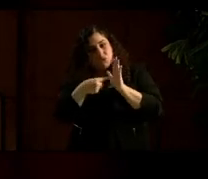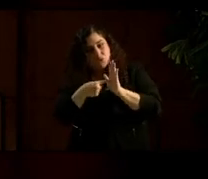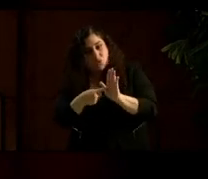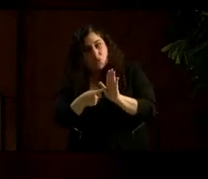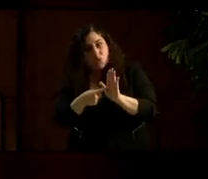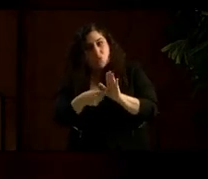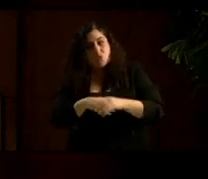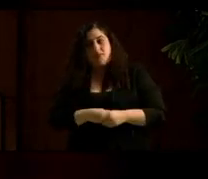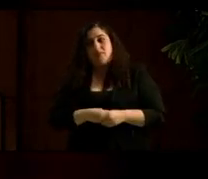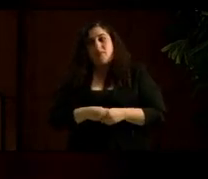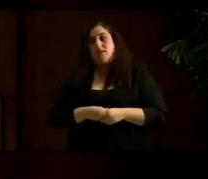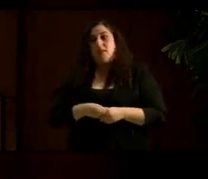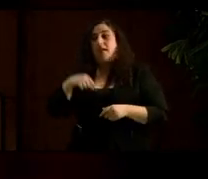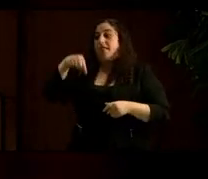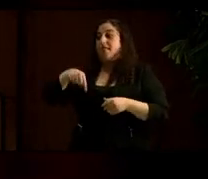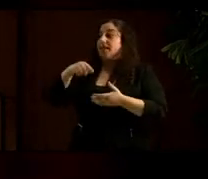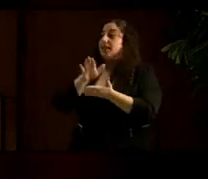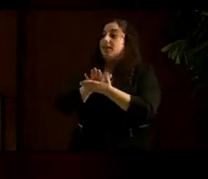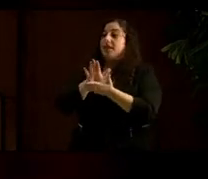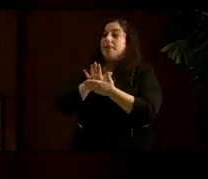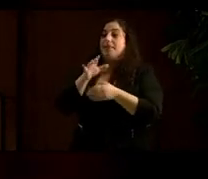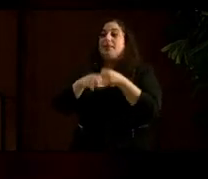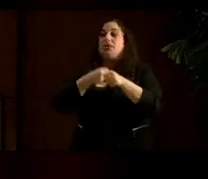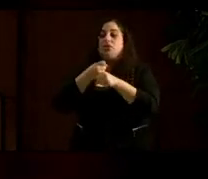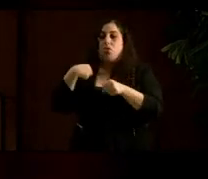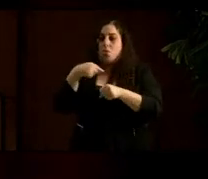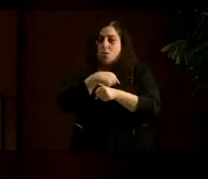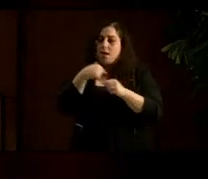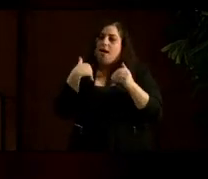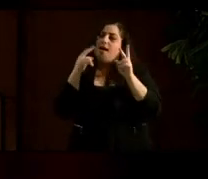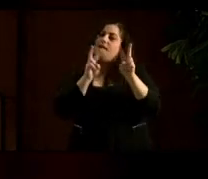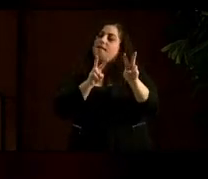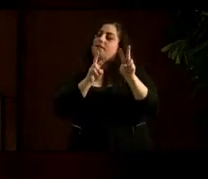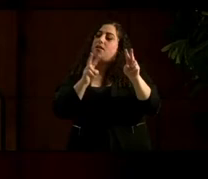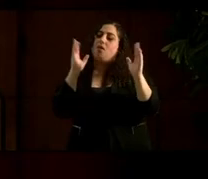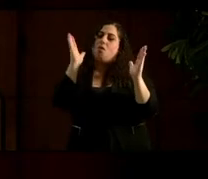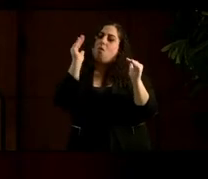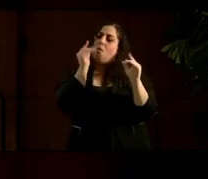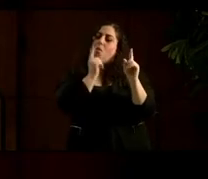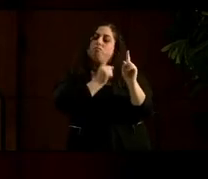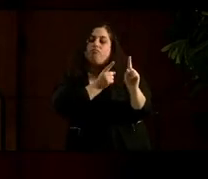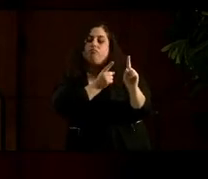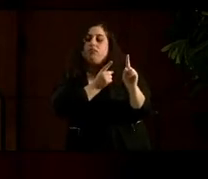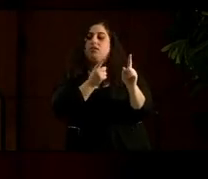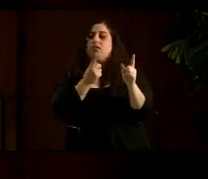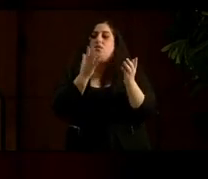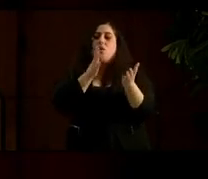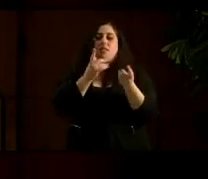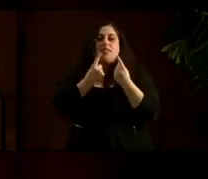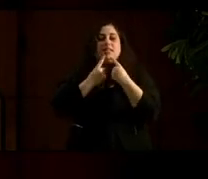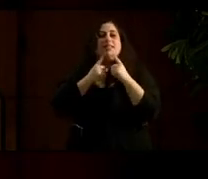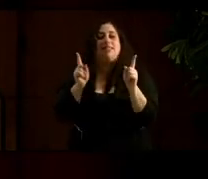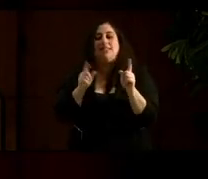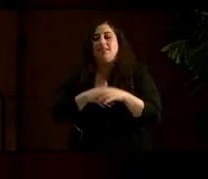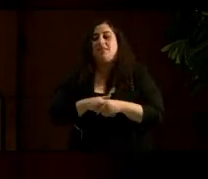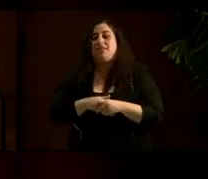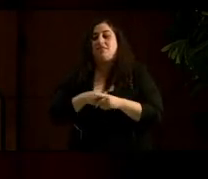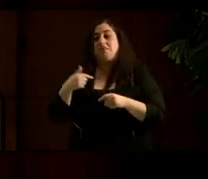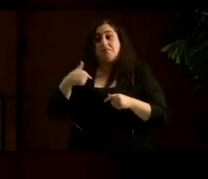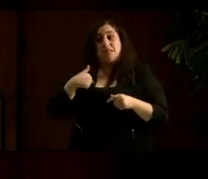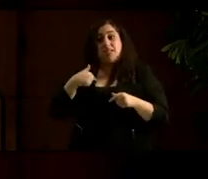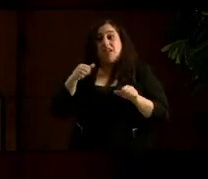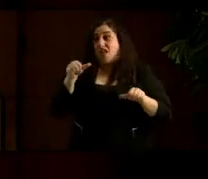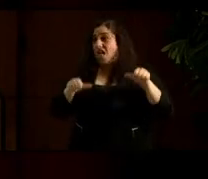hope, and as we stay connected and committed to the greater good, I have no doubt San Diego State University community